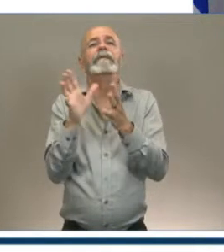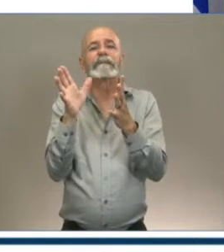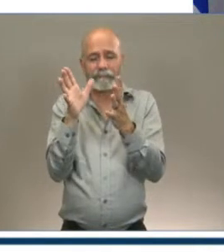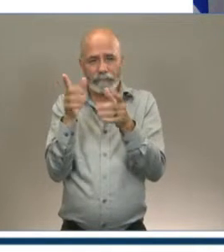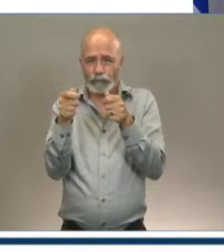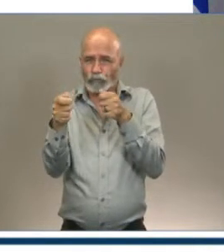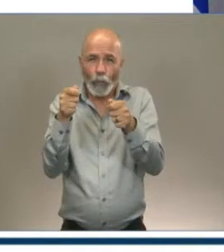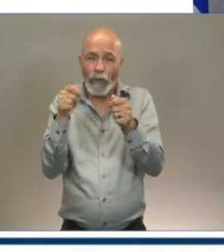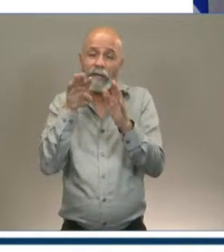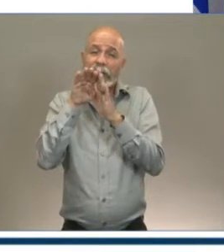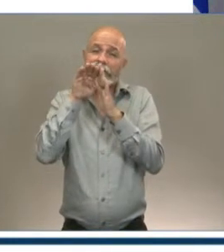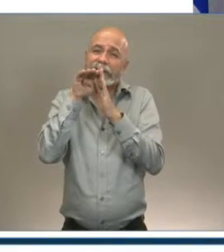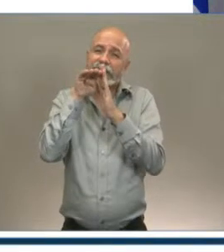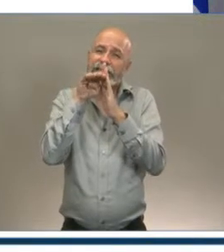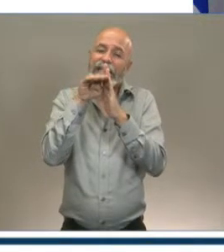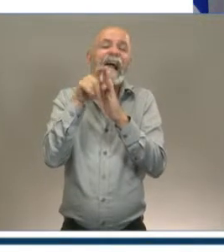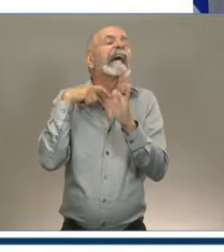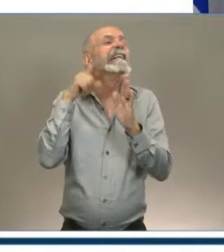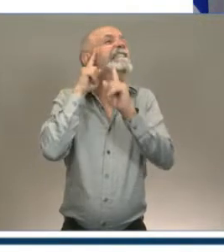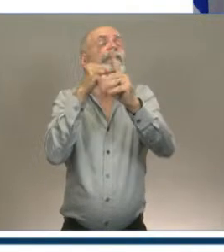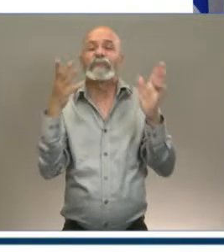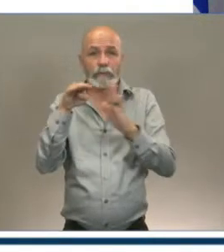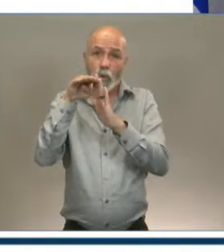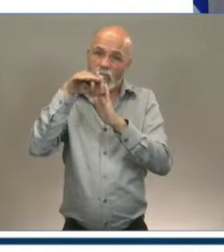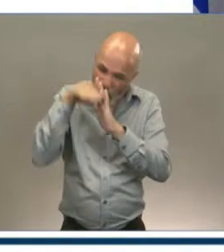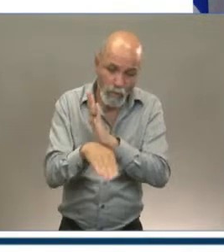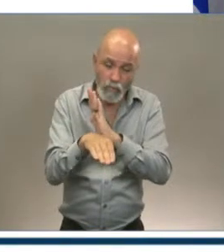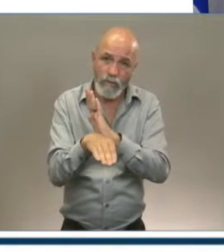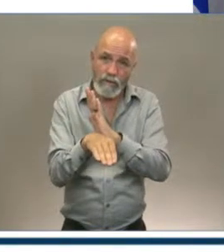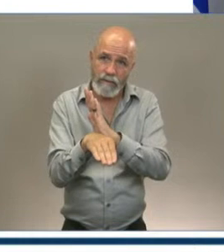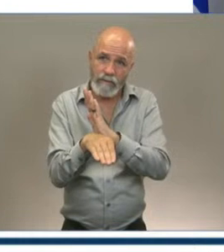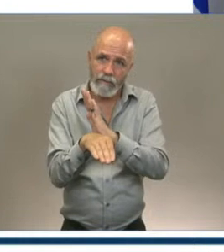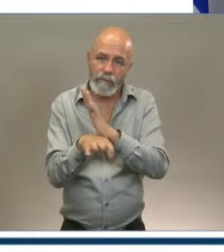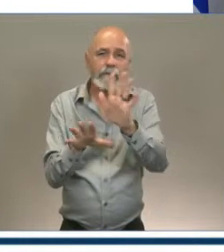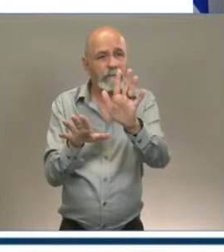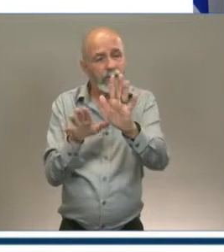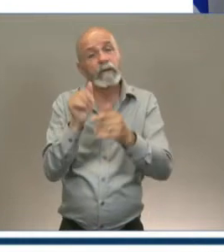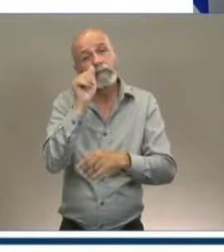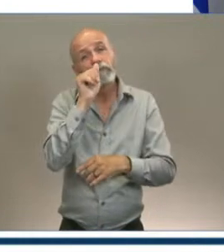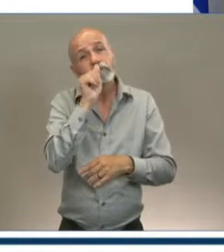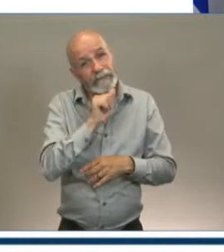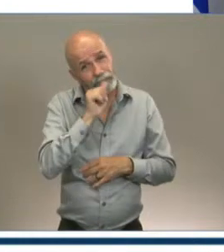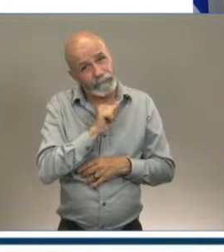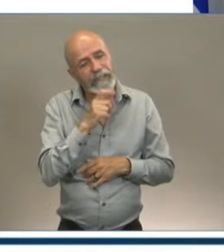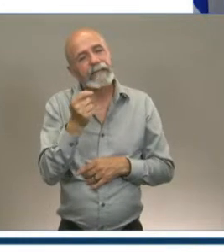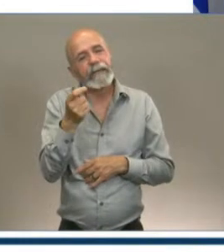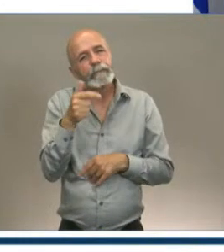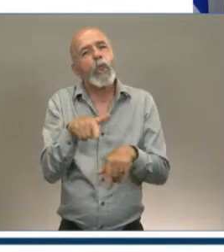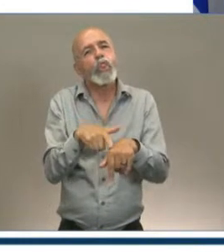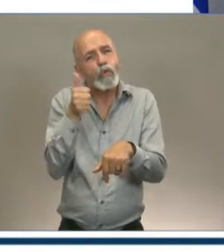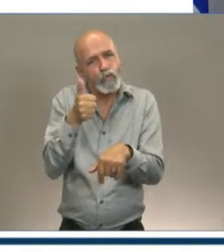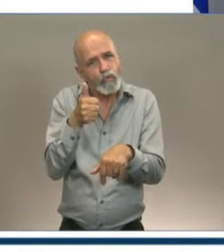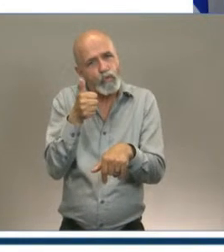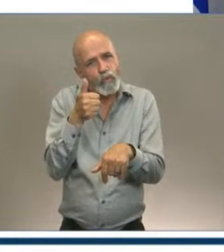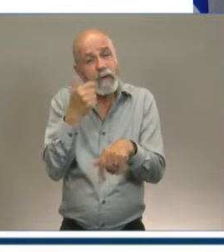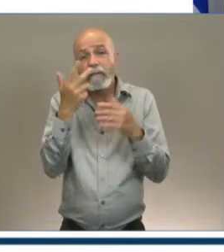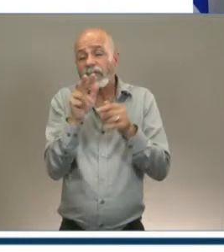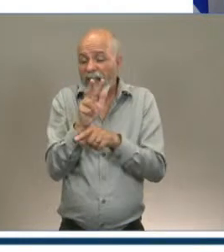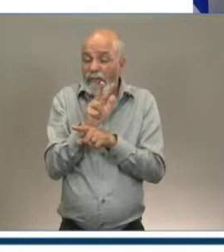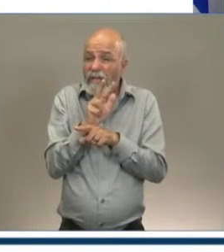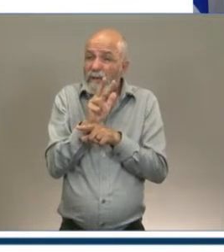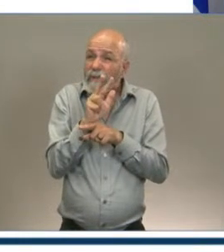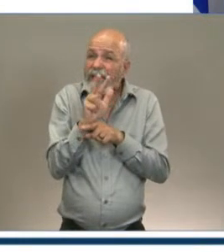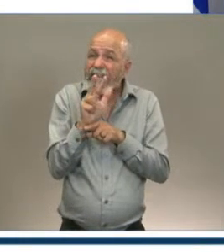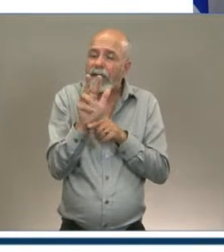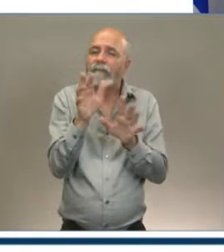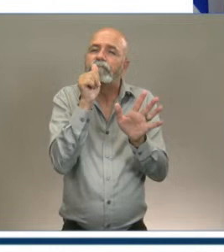be yet. So we're asking you to lock it down a little longer. These next 3 weeks are critical. We all want to open up and have